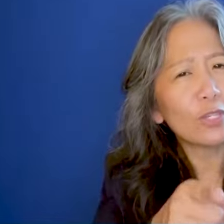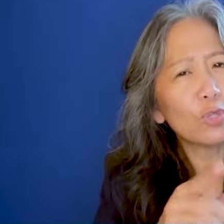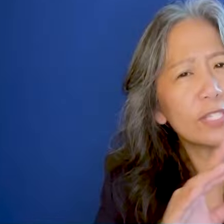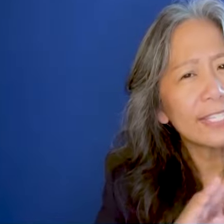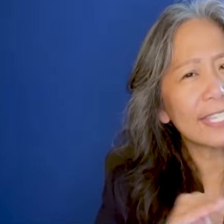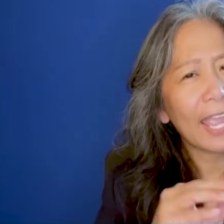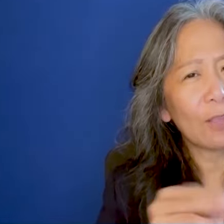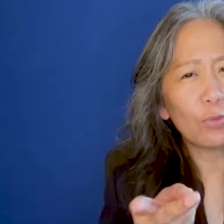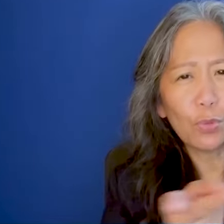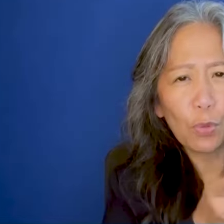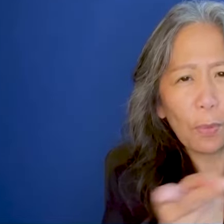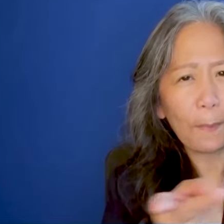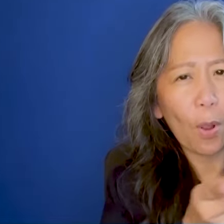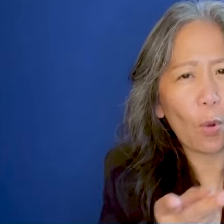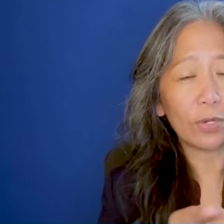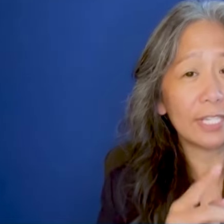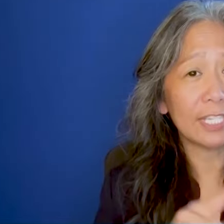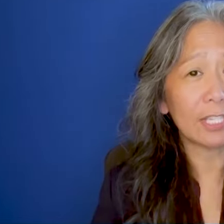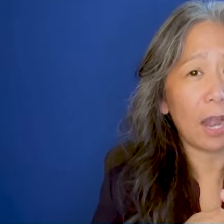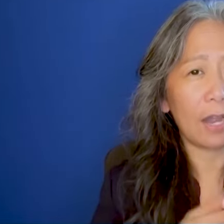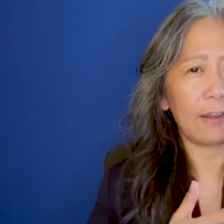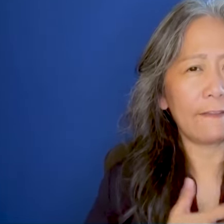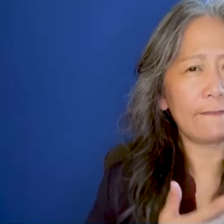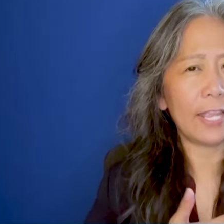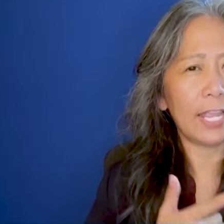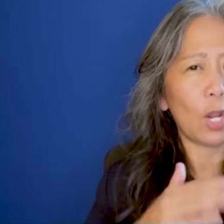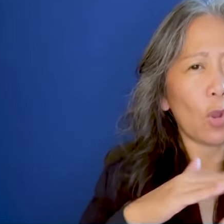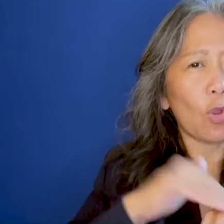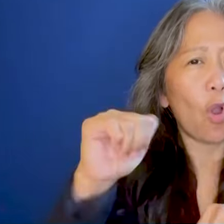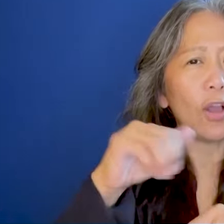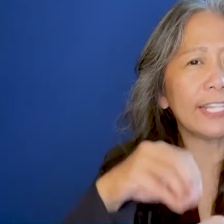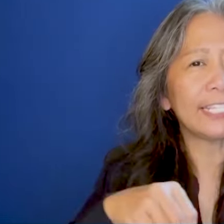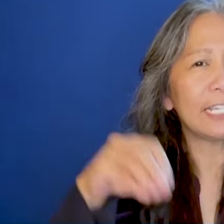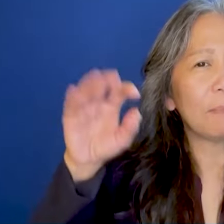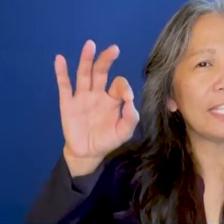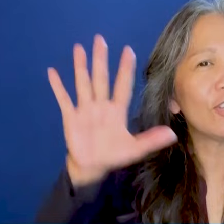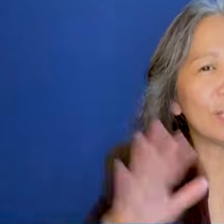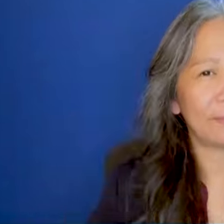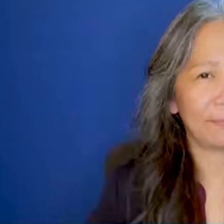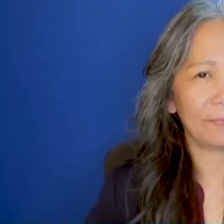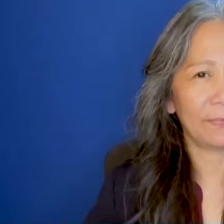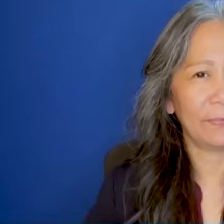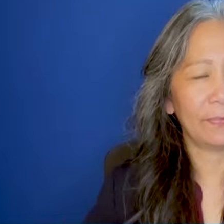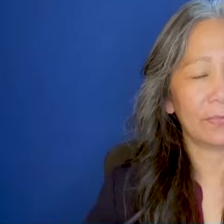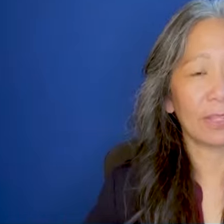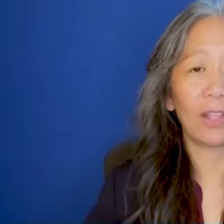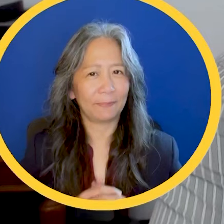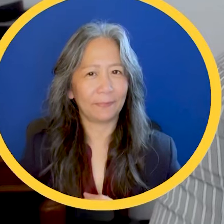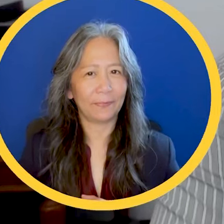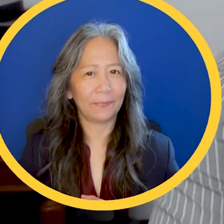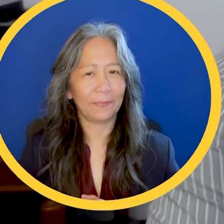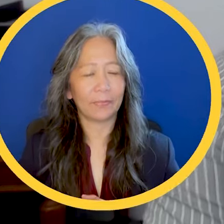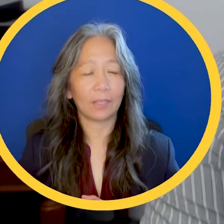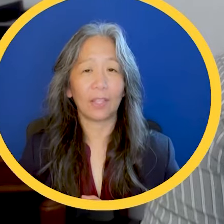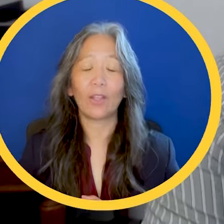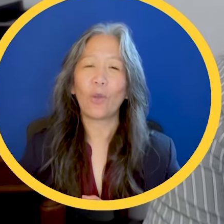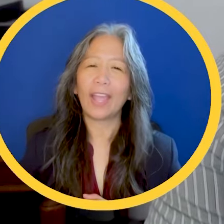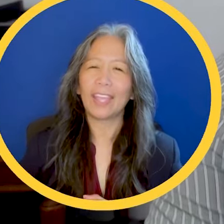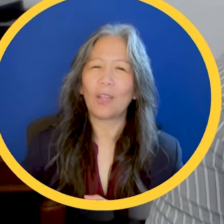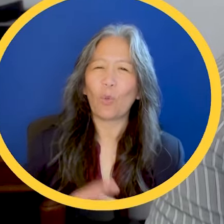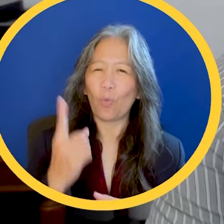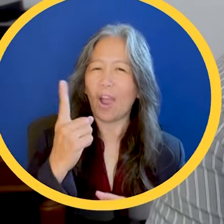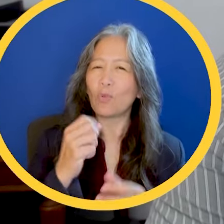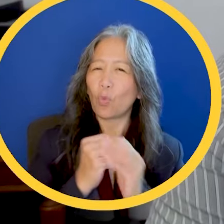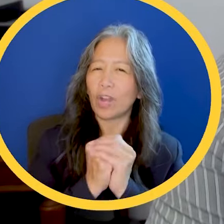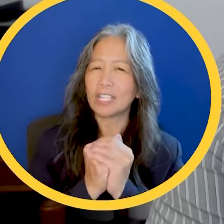you say that you both started to feel the calling into the ministry? There was one